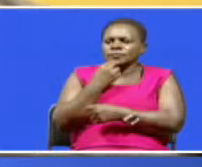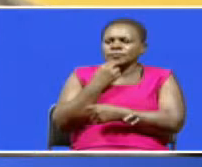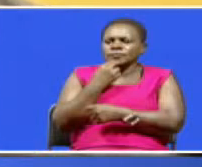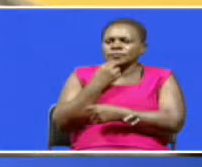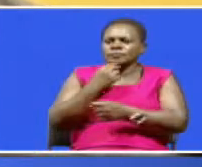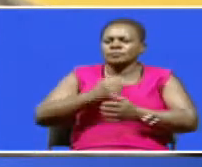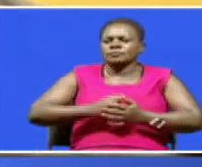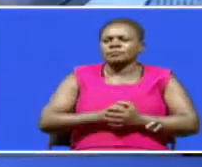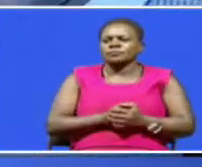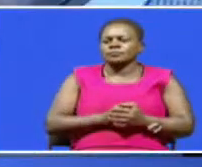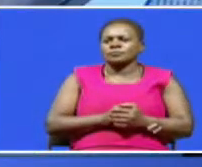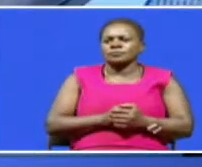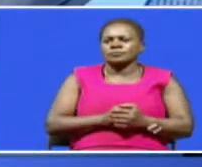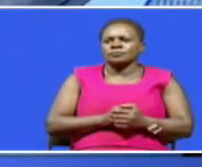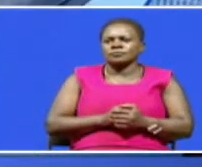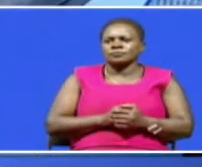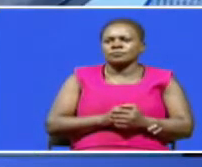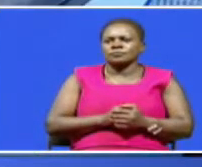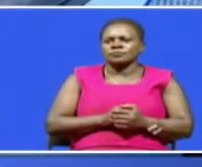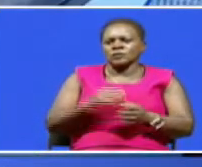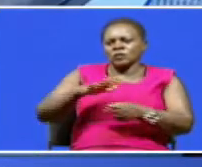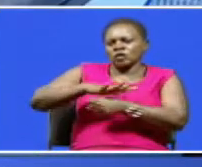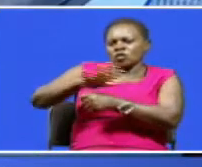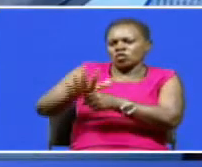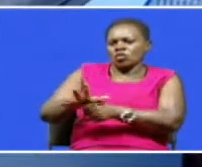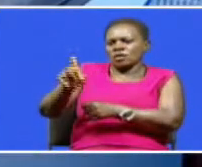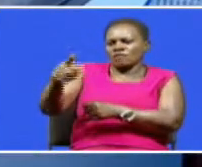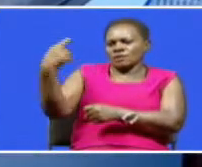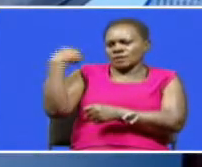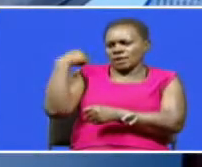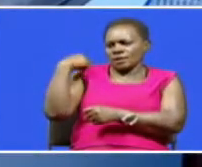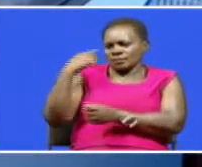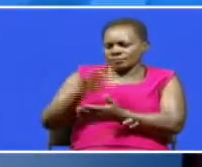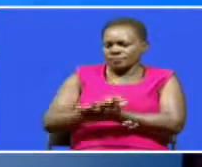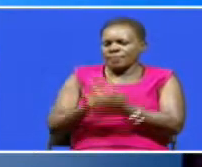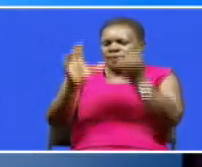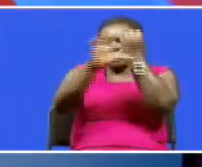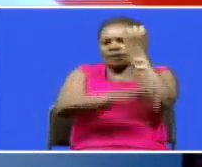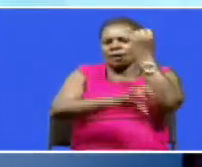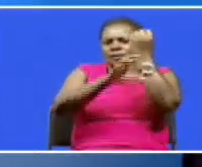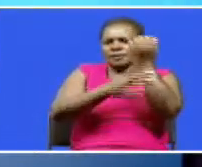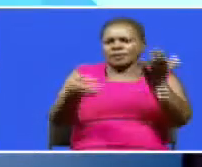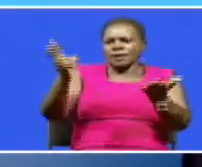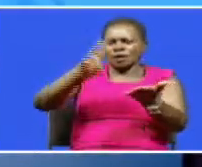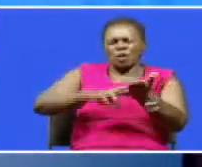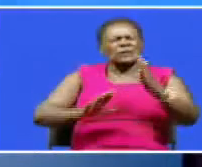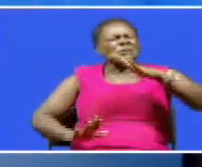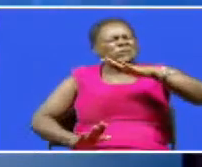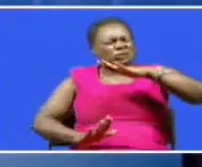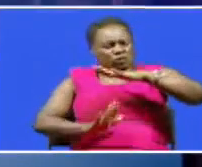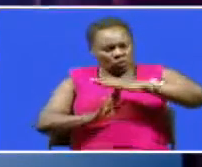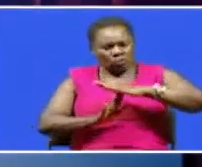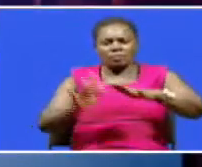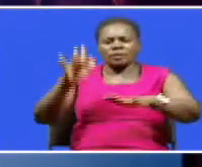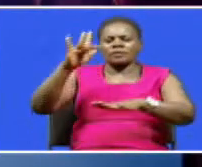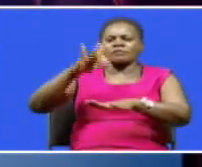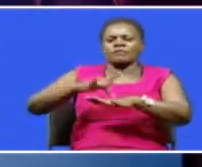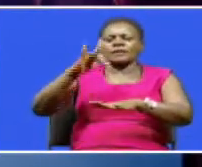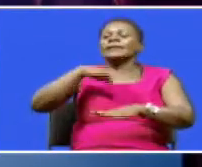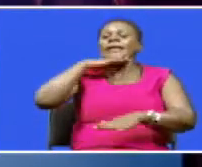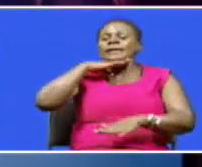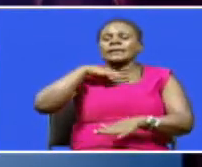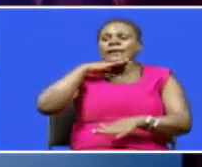News. And on to COVID-19 numbers now, and the country has recorded the highest number ever of